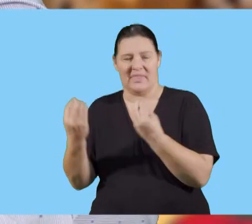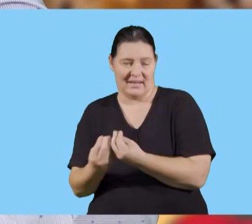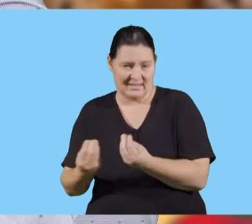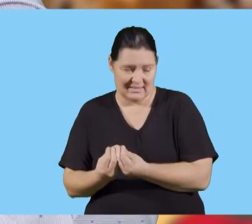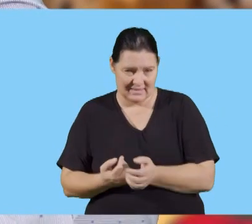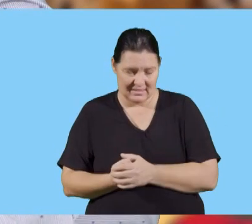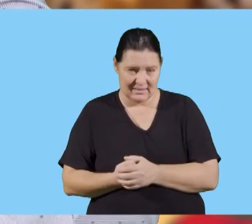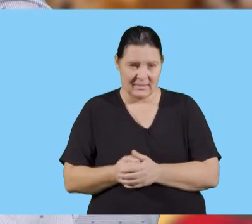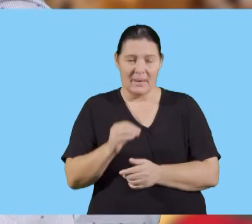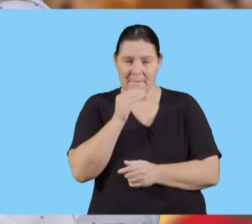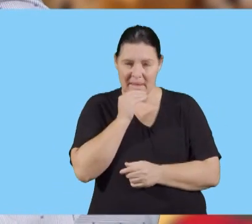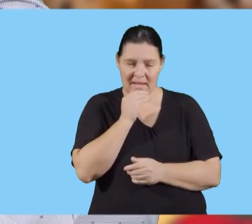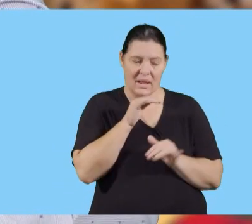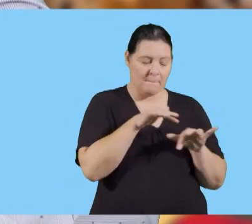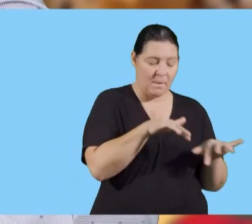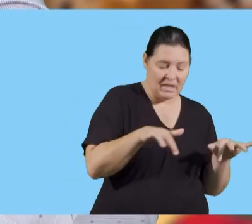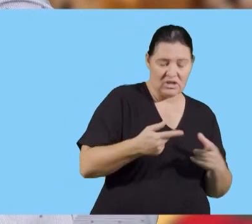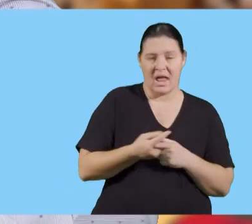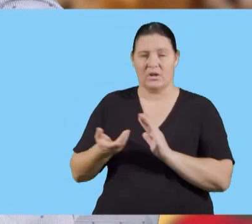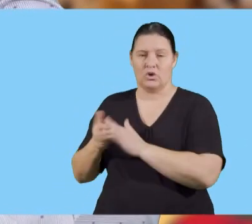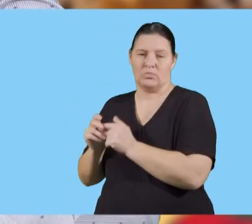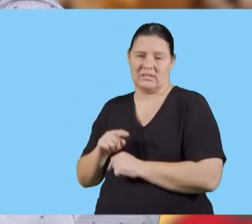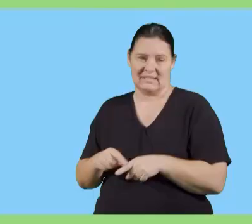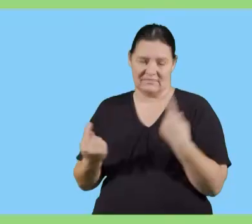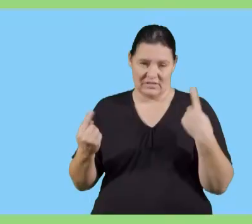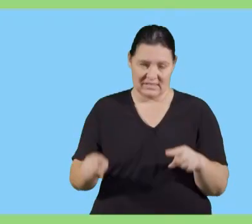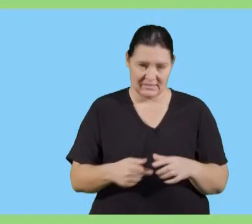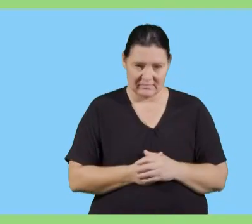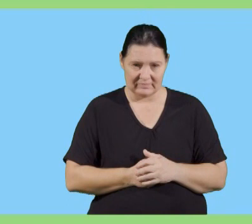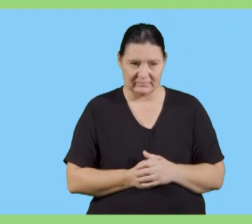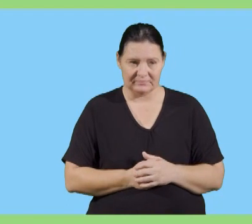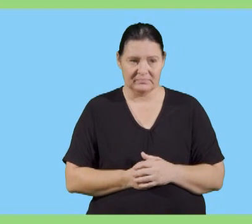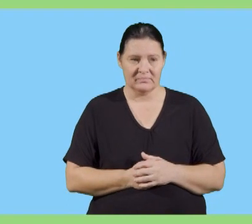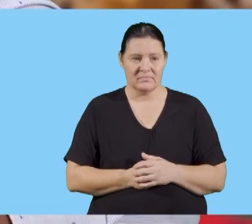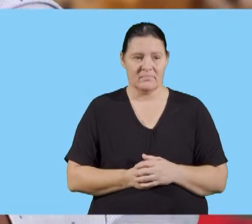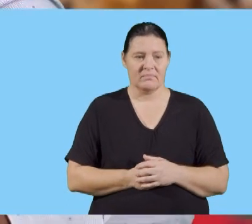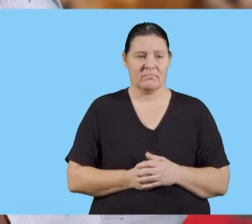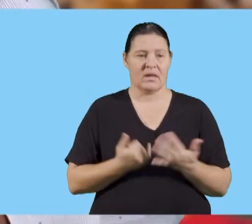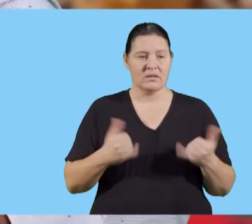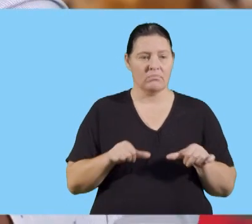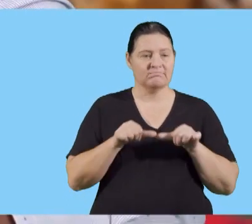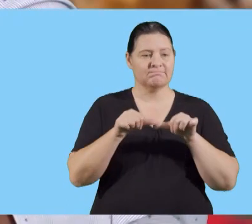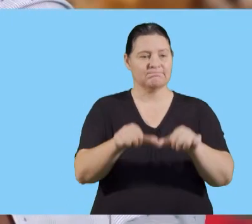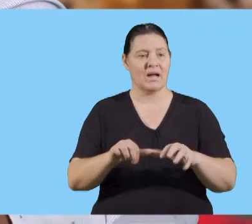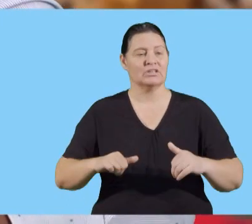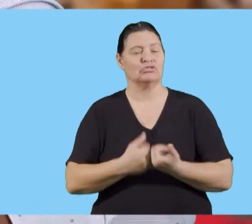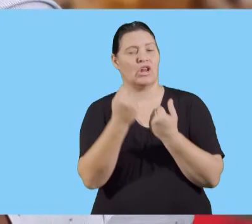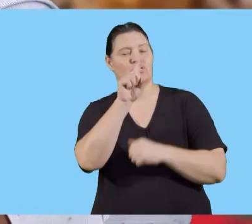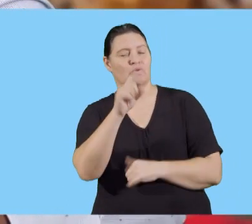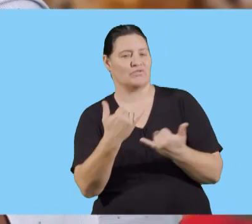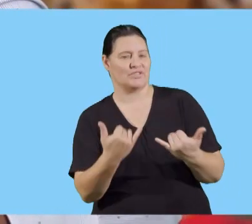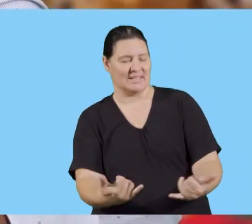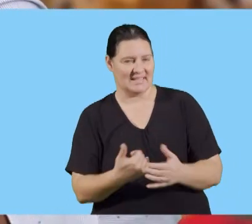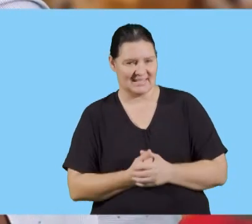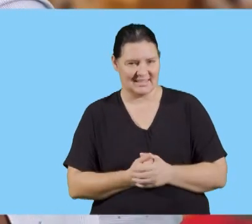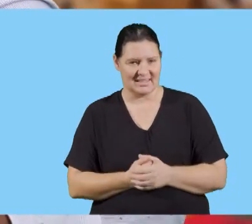other things. So that is actually the difference between population and community. Now moving on to our challenge